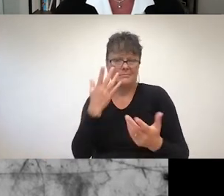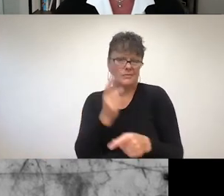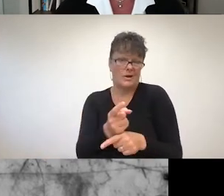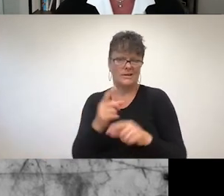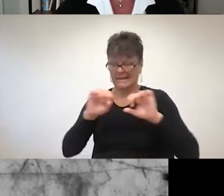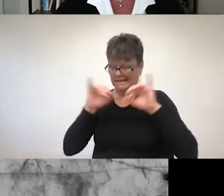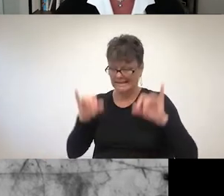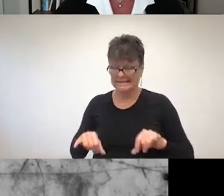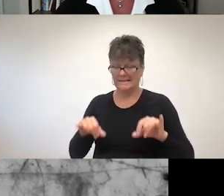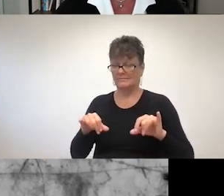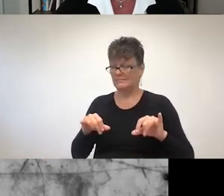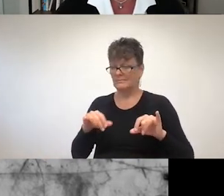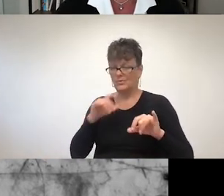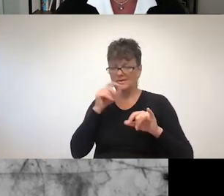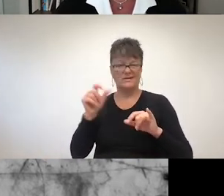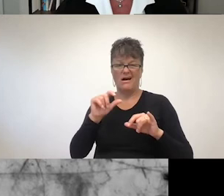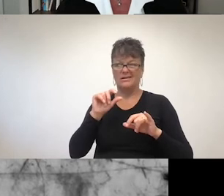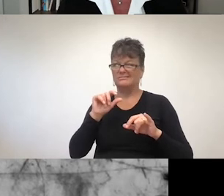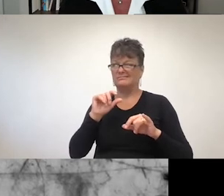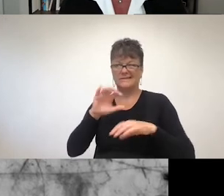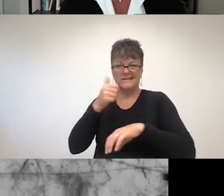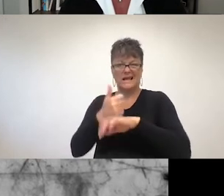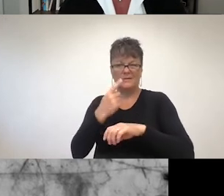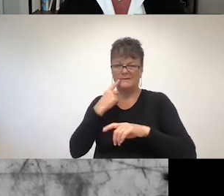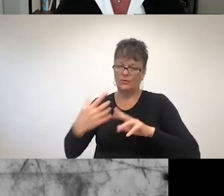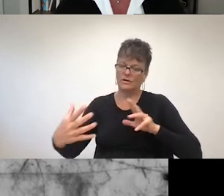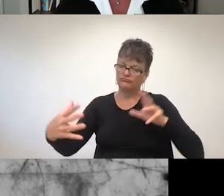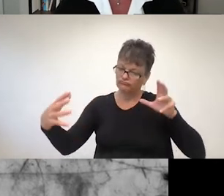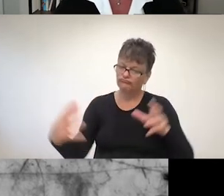structures were designed for elite white men. And so